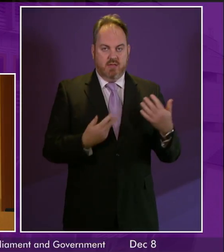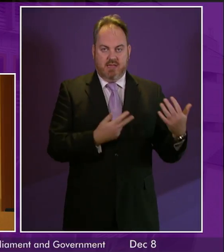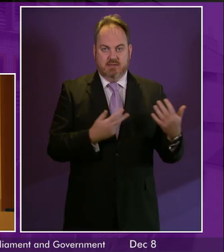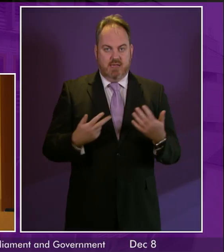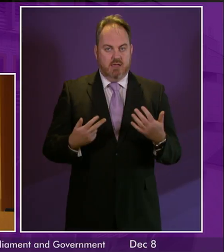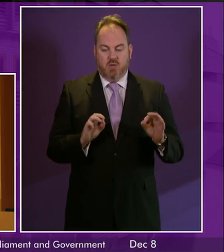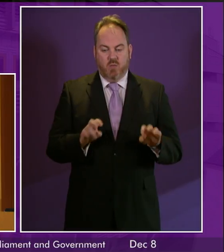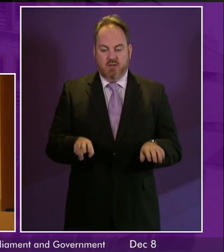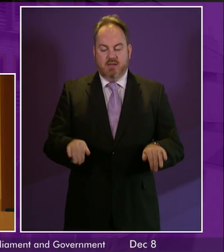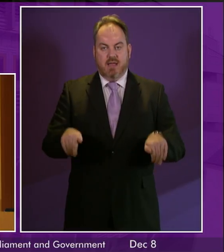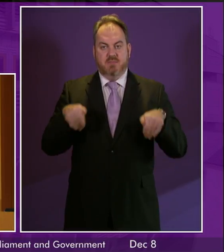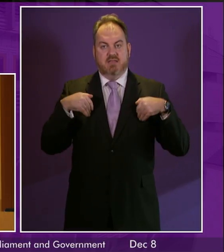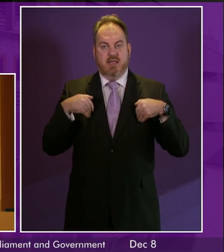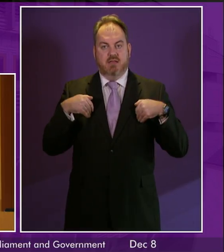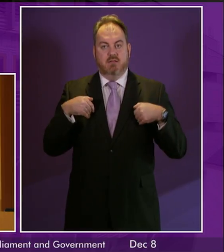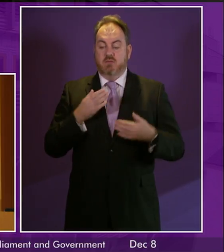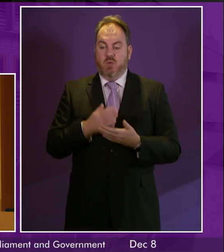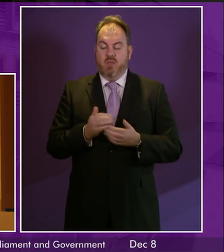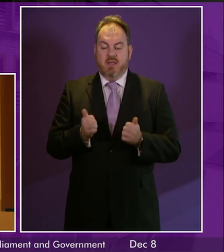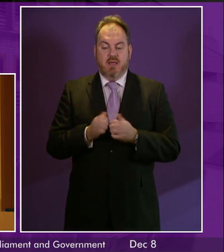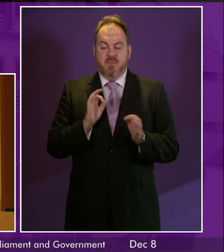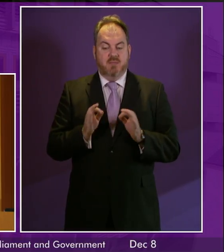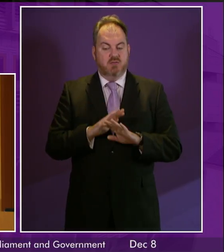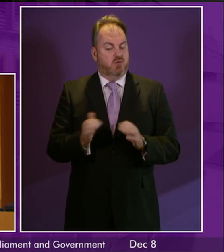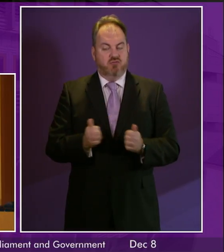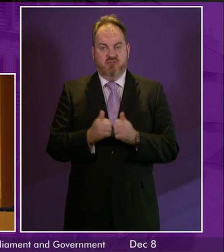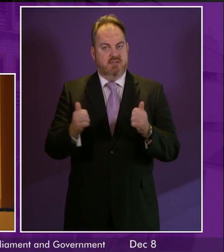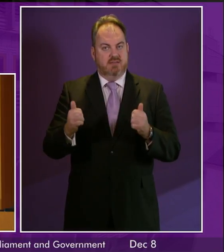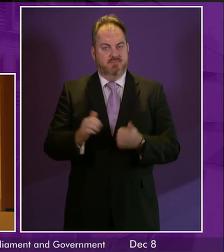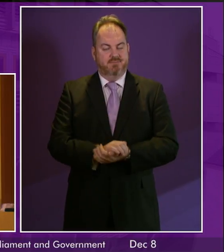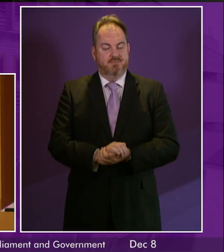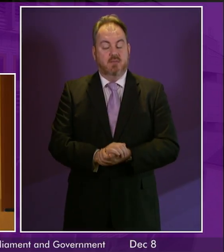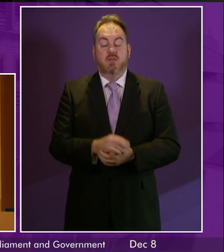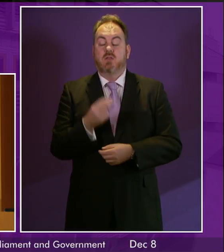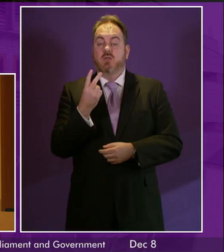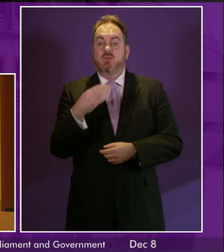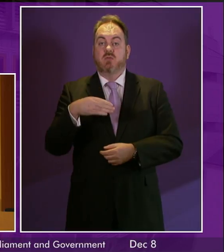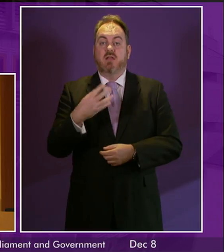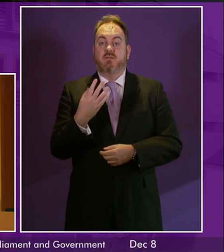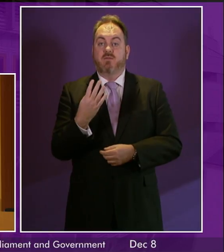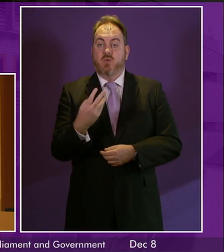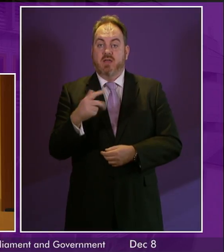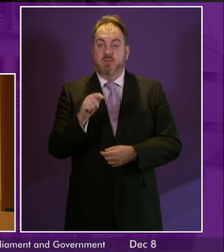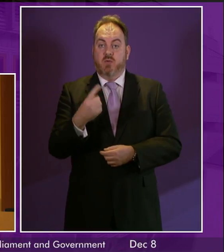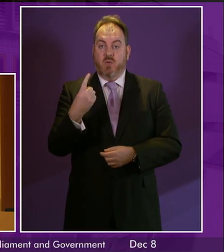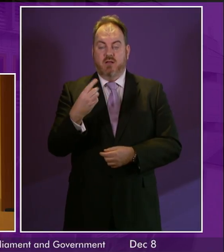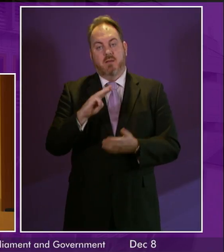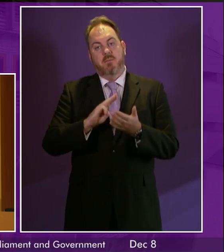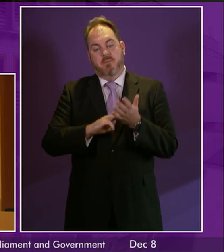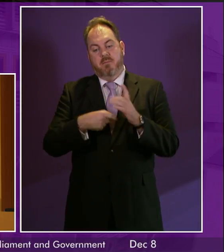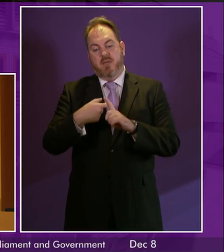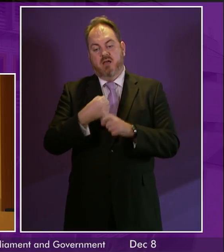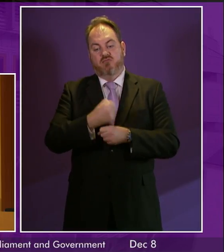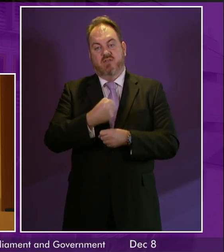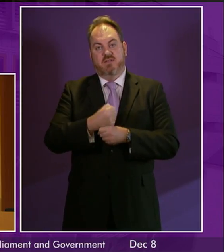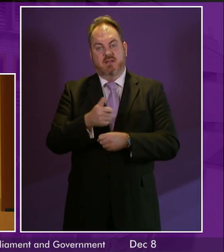were no abstentions. The amendment is therefore not agreed. The next question is that amendment 2948.1 in the name of Mark Griffin, which